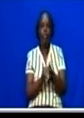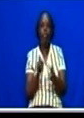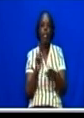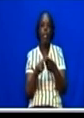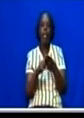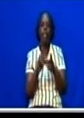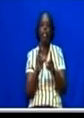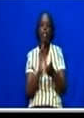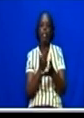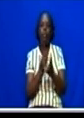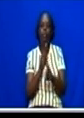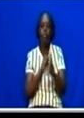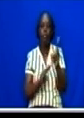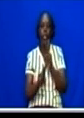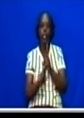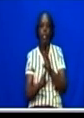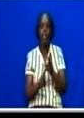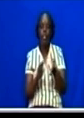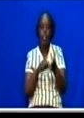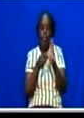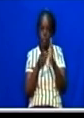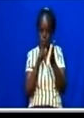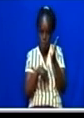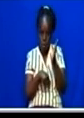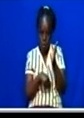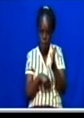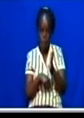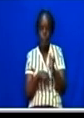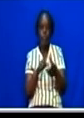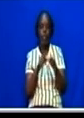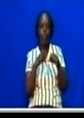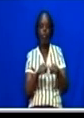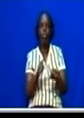what do you mean by medium of exchange? Then we proceed and